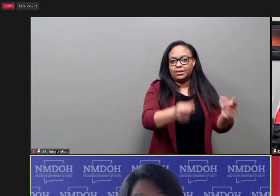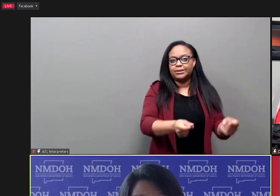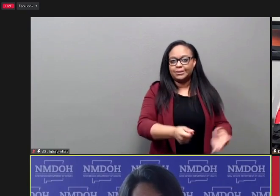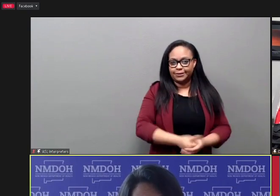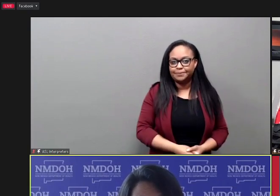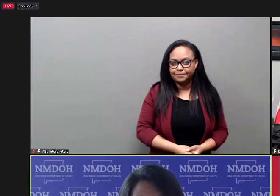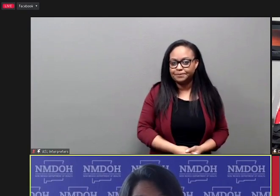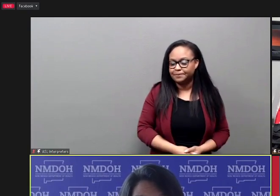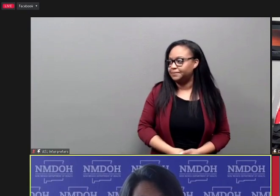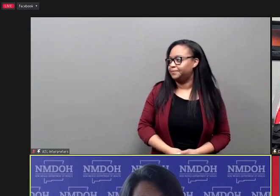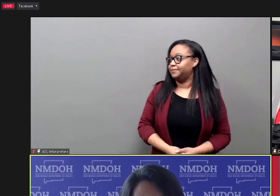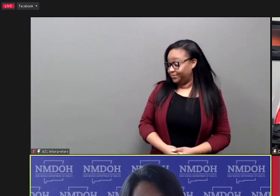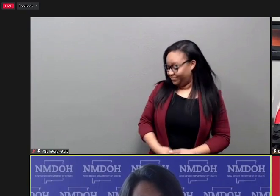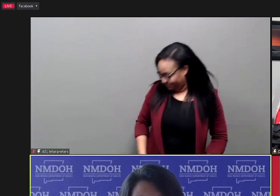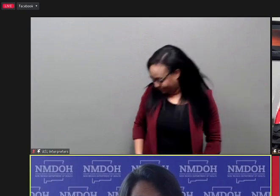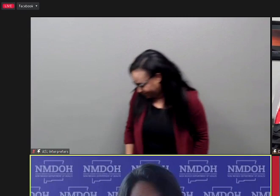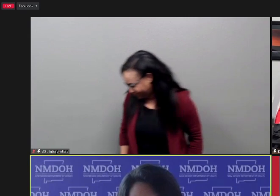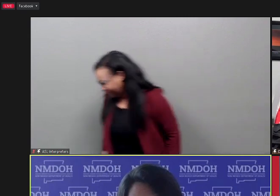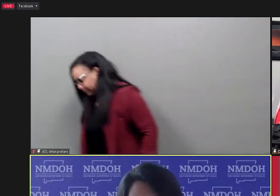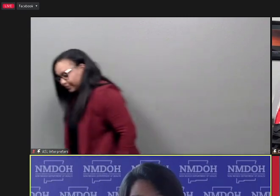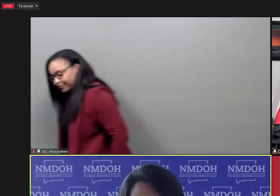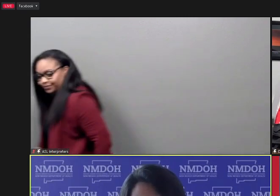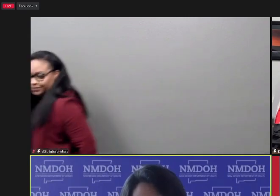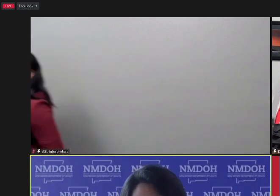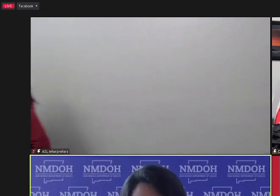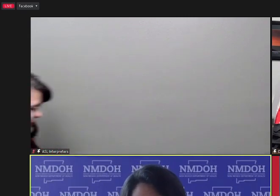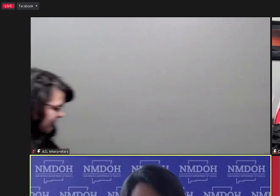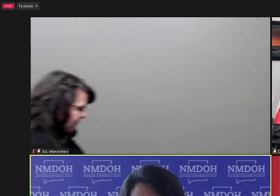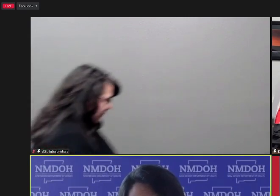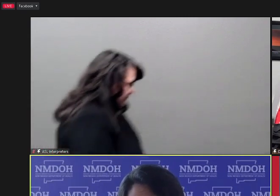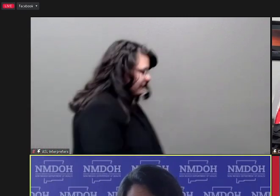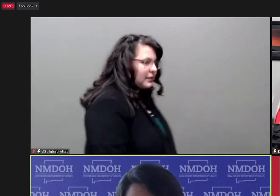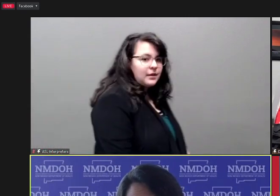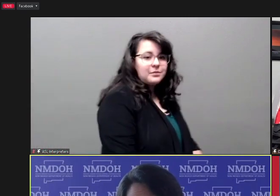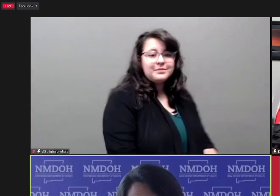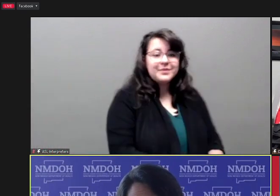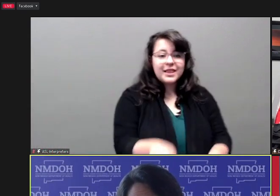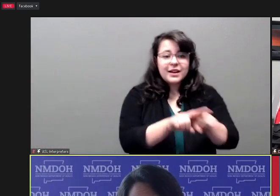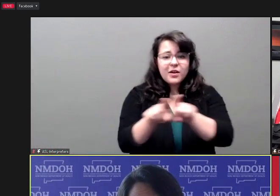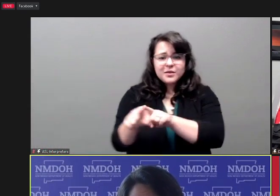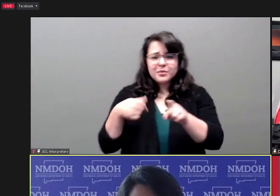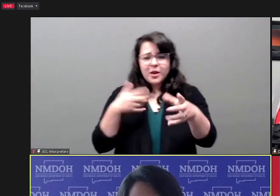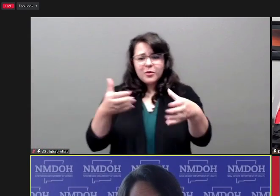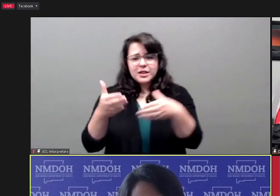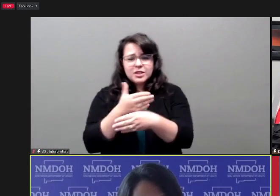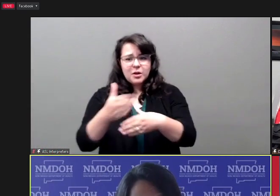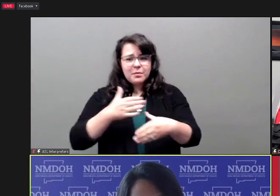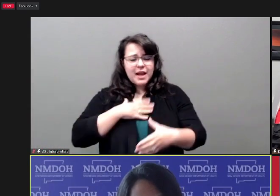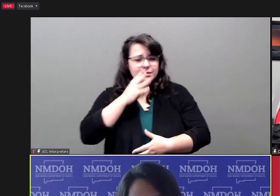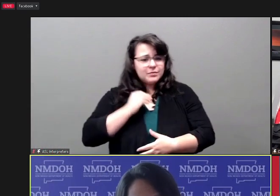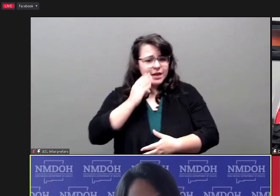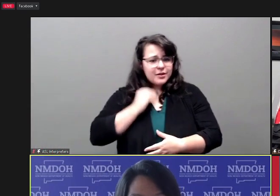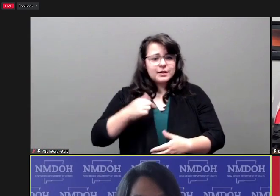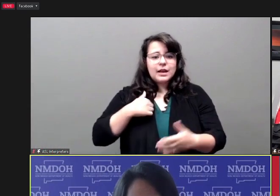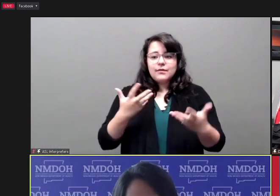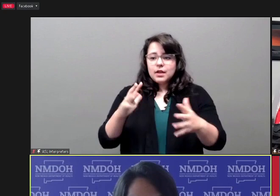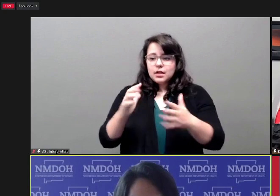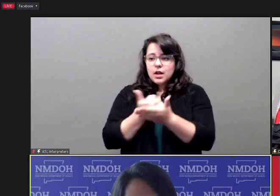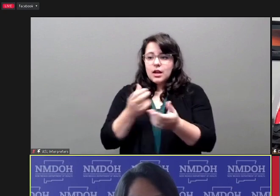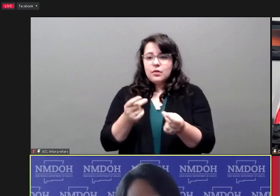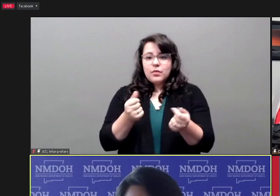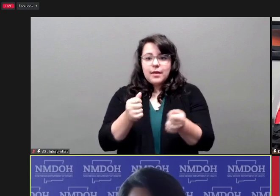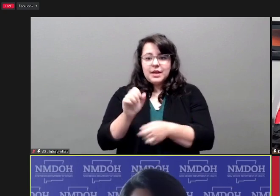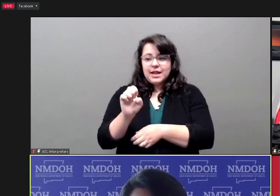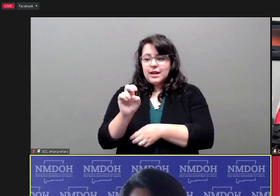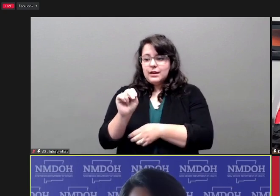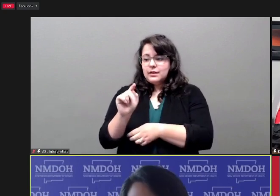of COVID, I actually went to get a PCR test and I did a rapid antigen test to just, I